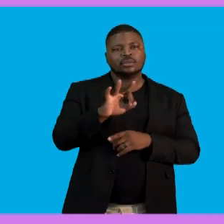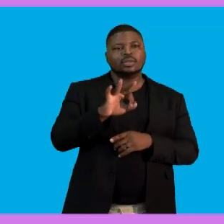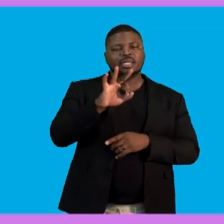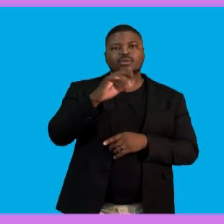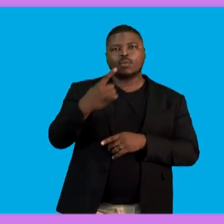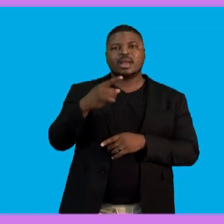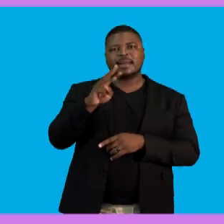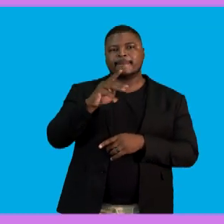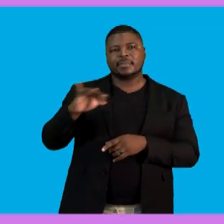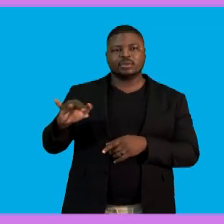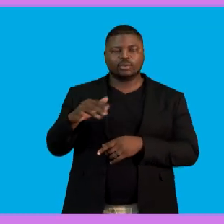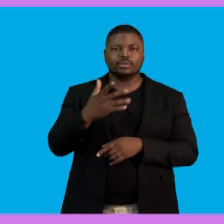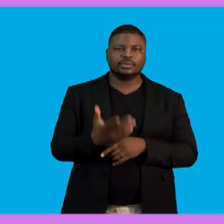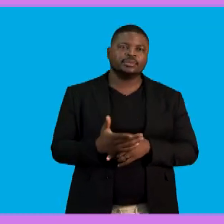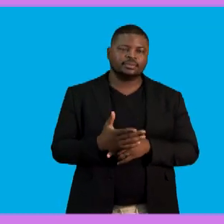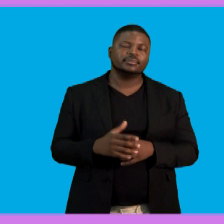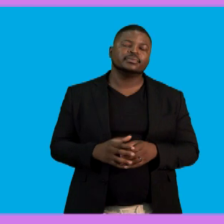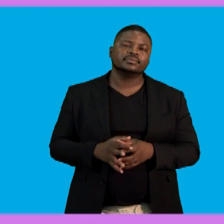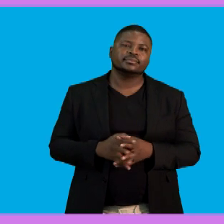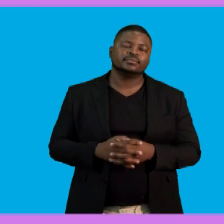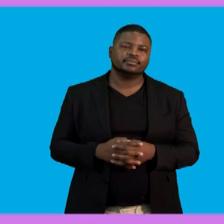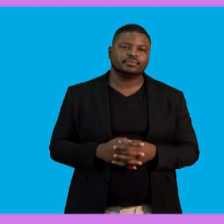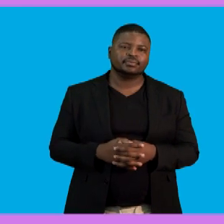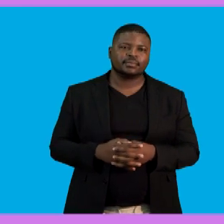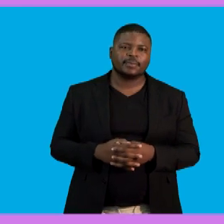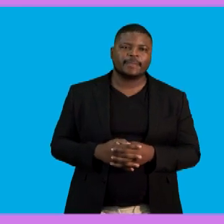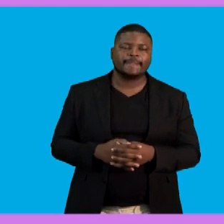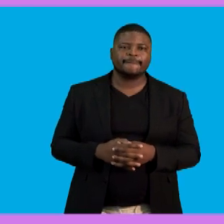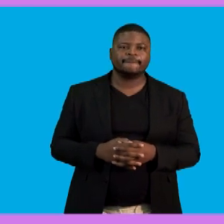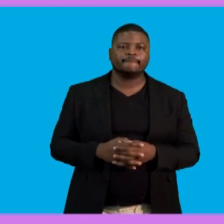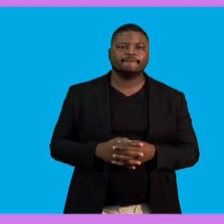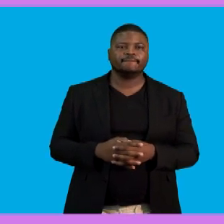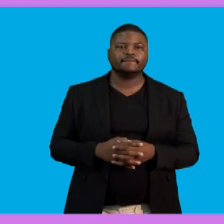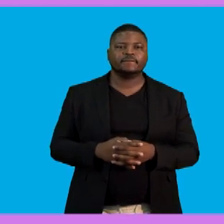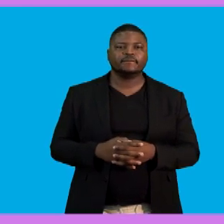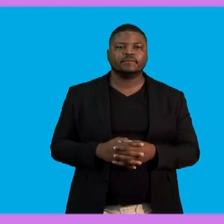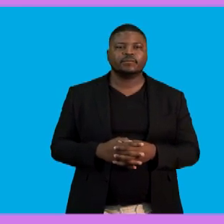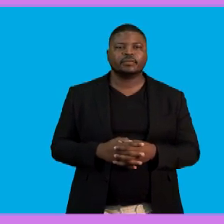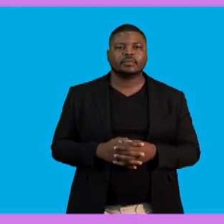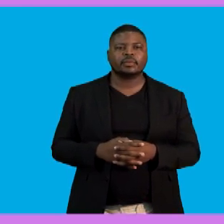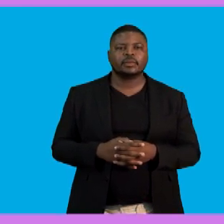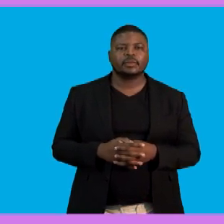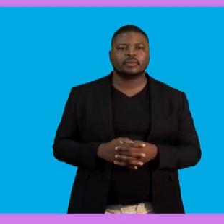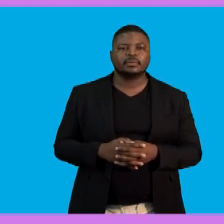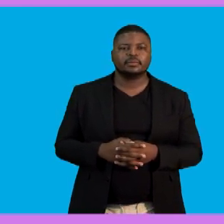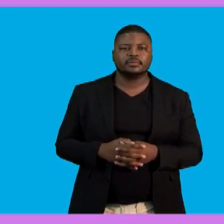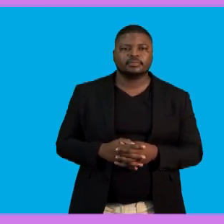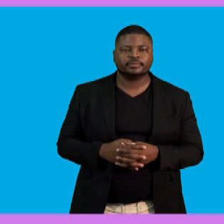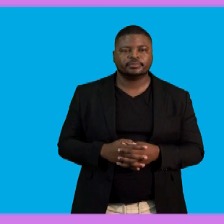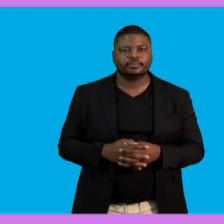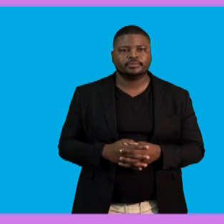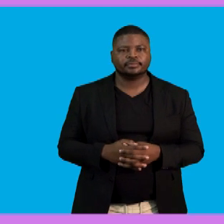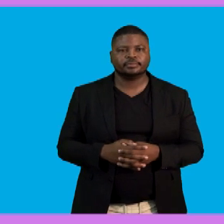million. So it means it just moved the decimal point away, and then it gave us 31 million. So you've got 31 million